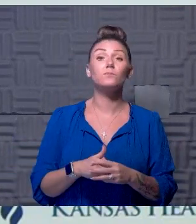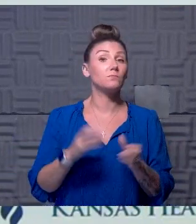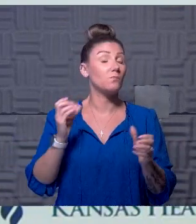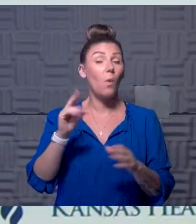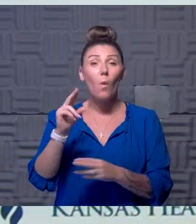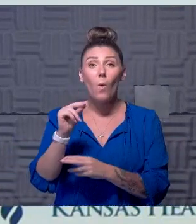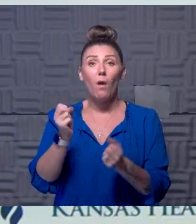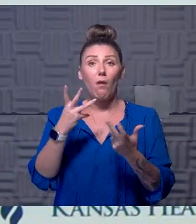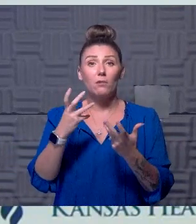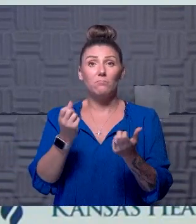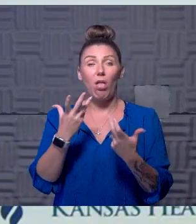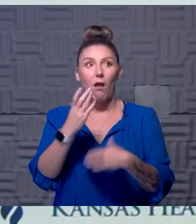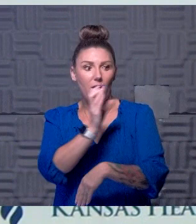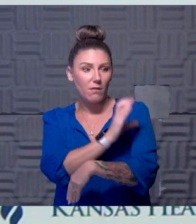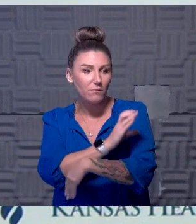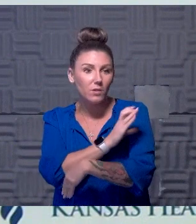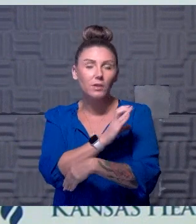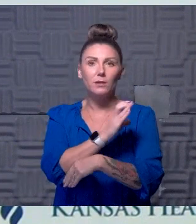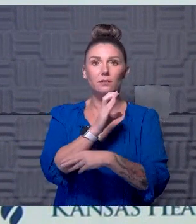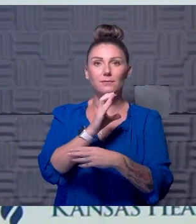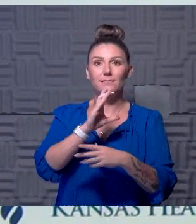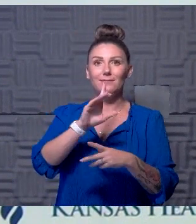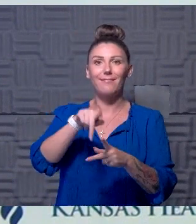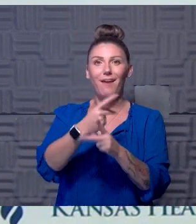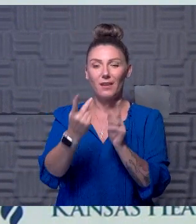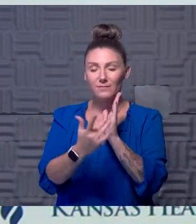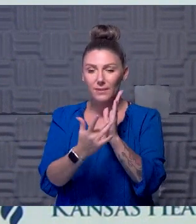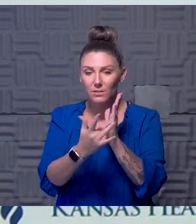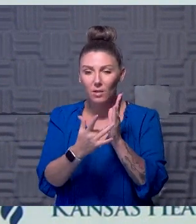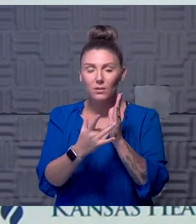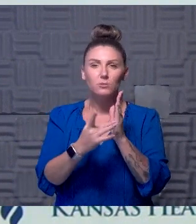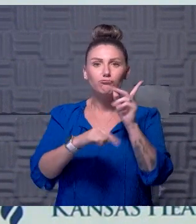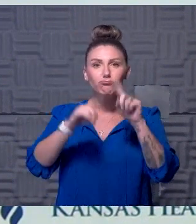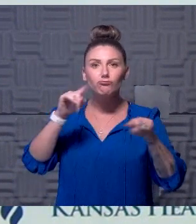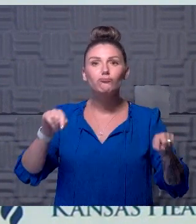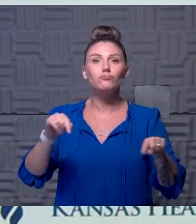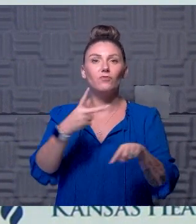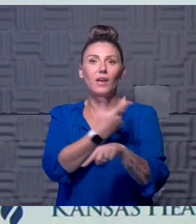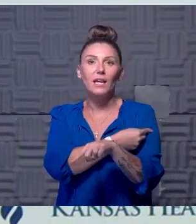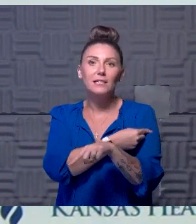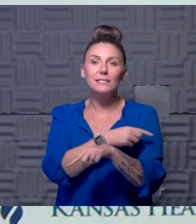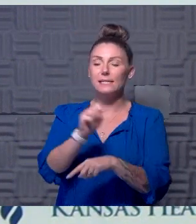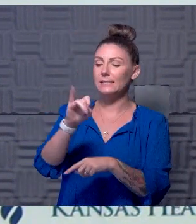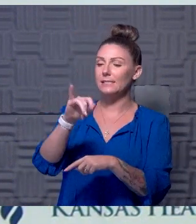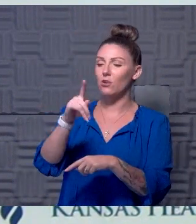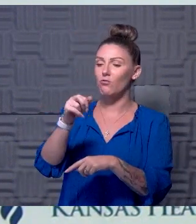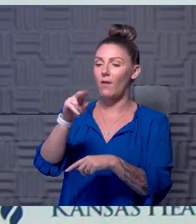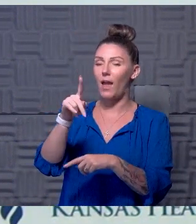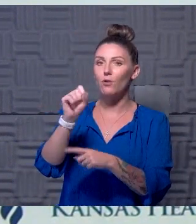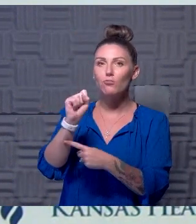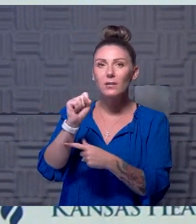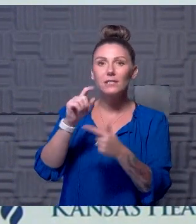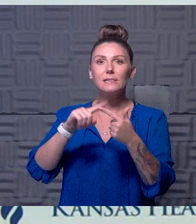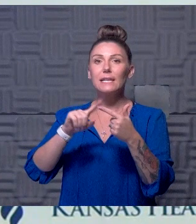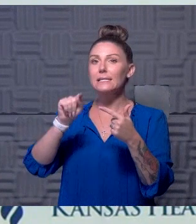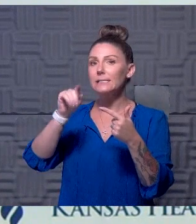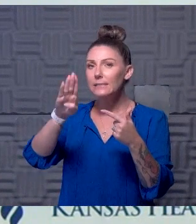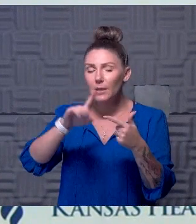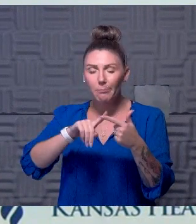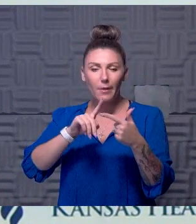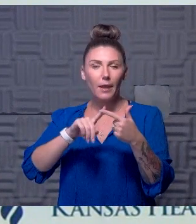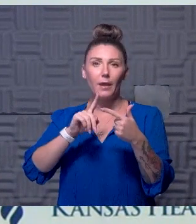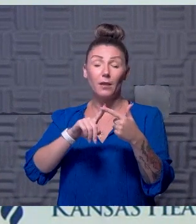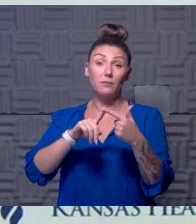trials done with this type of technology with other vaccines, Zika virus, tuberculosis. It's been used actually frequently in treatment